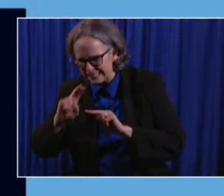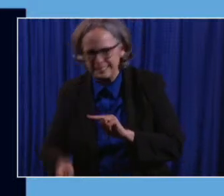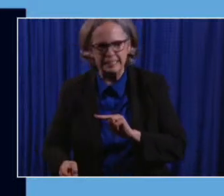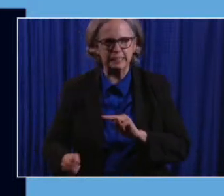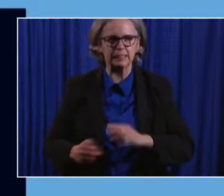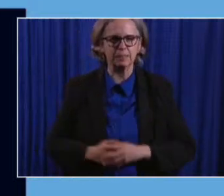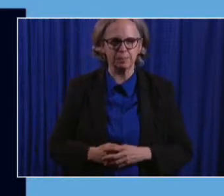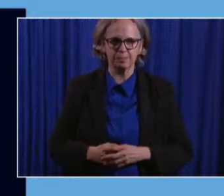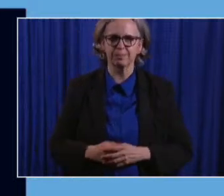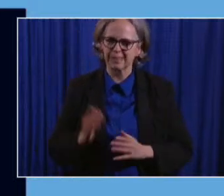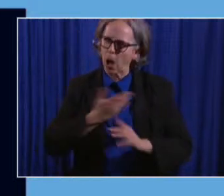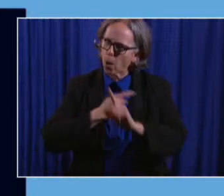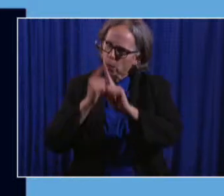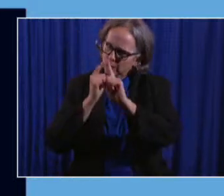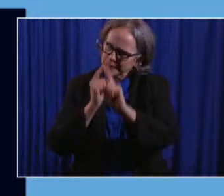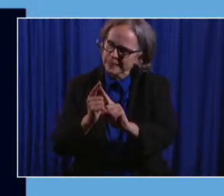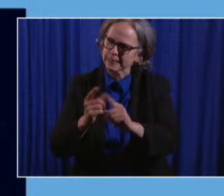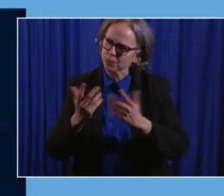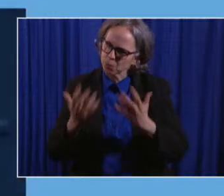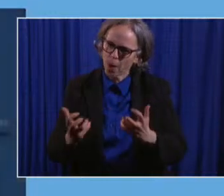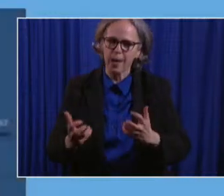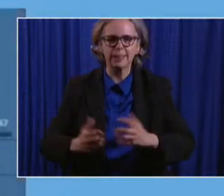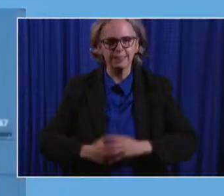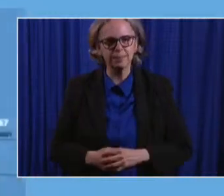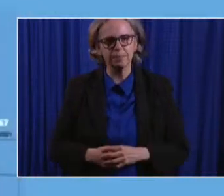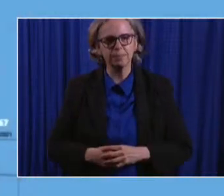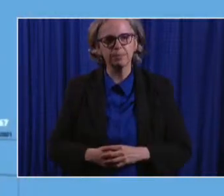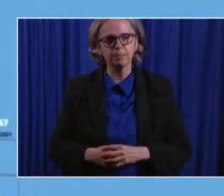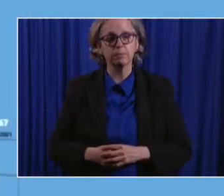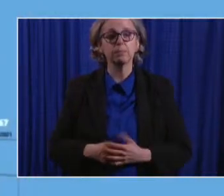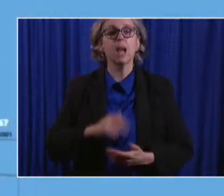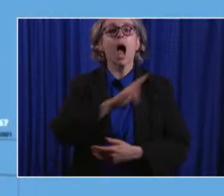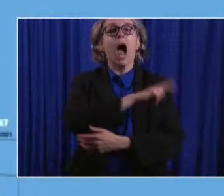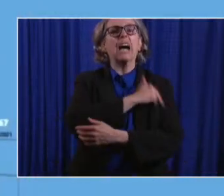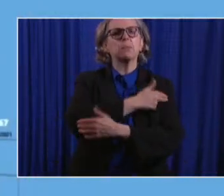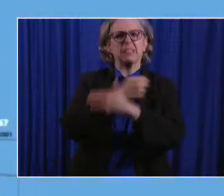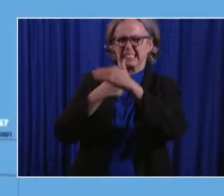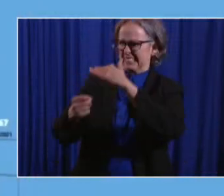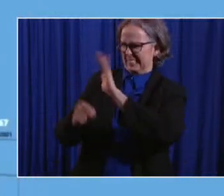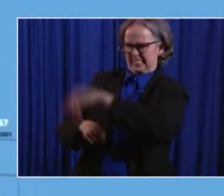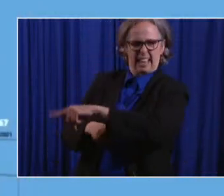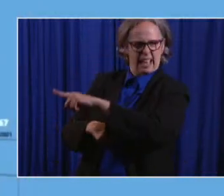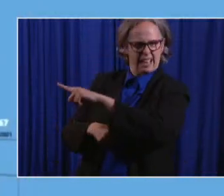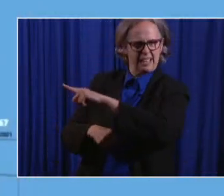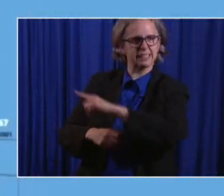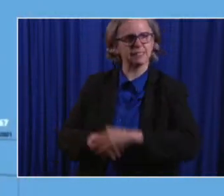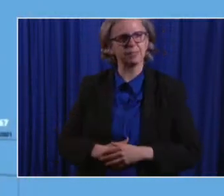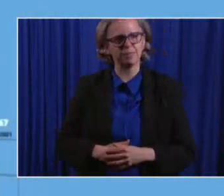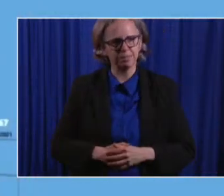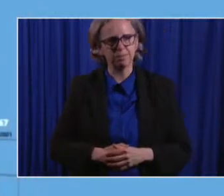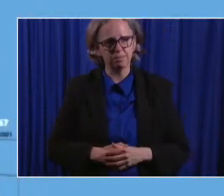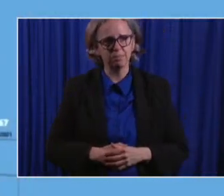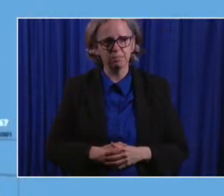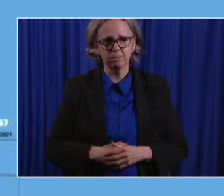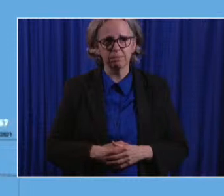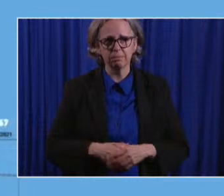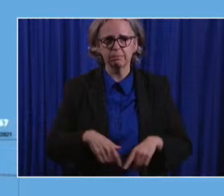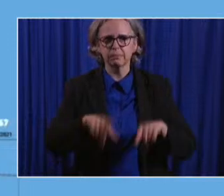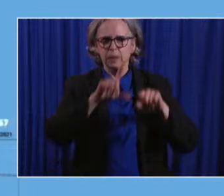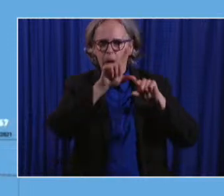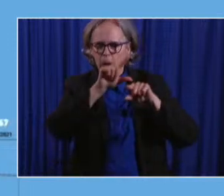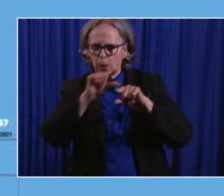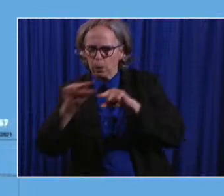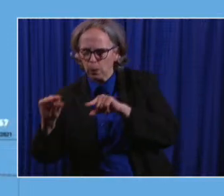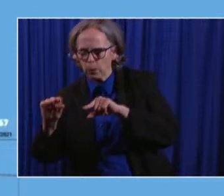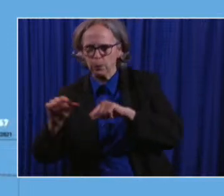that. Eric, this is hospitalizations. Our hospitalizations, last reported number of Ohioans in the